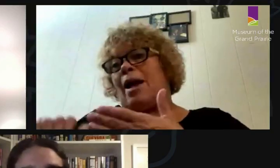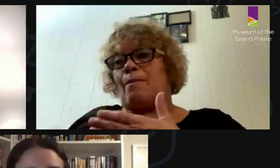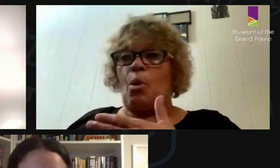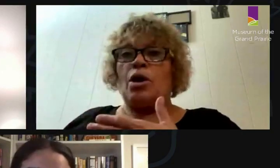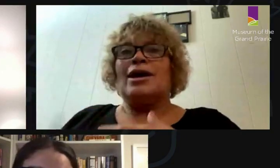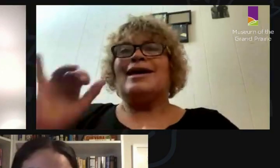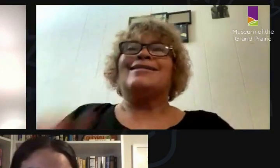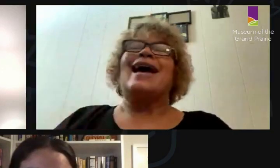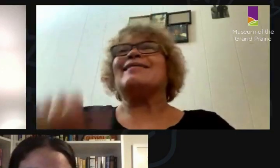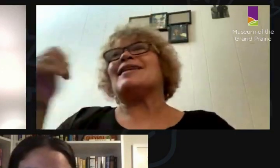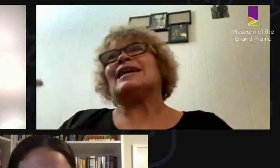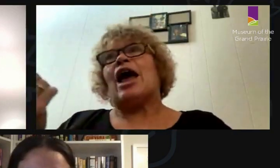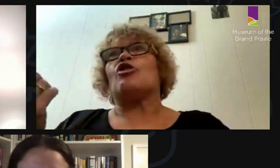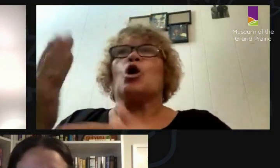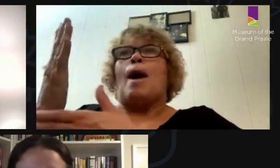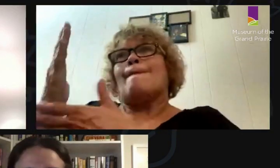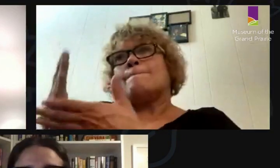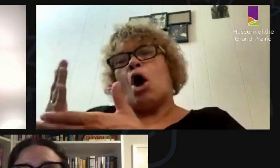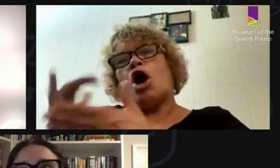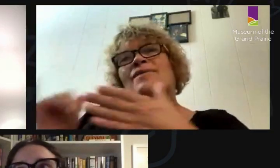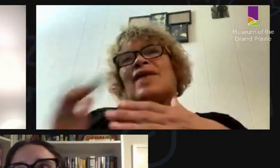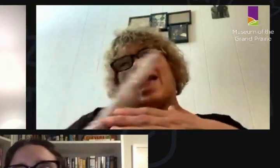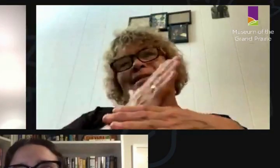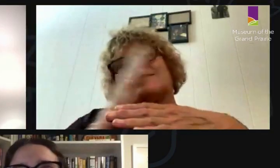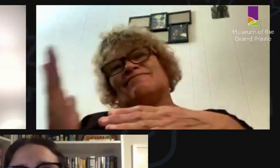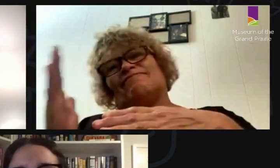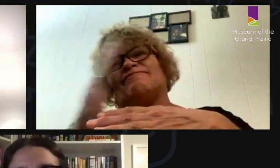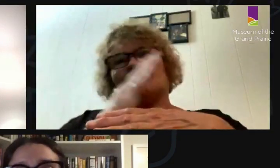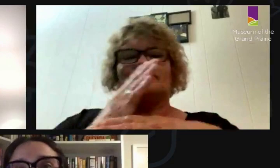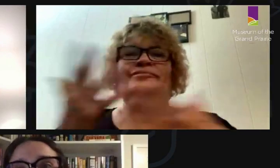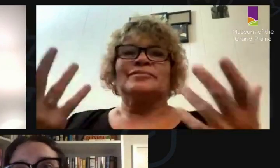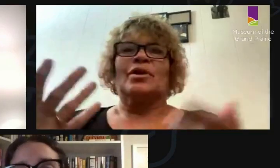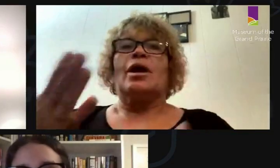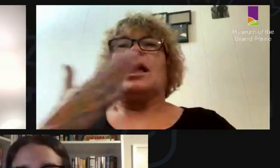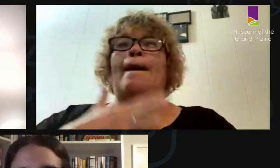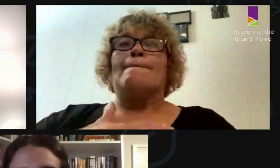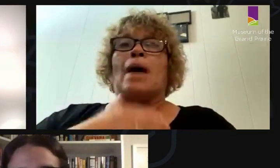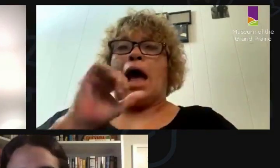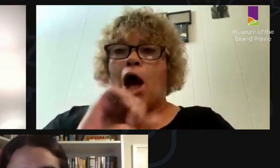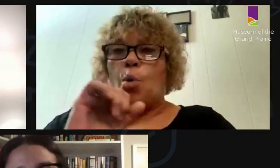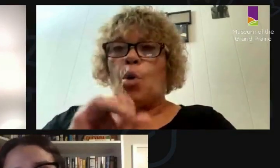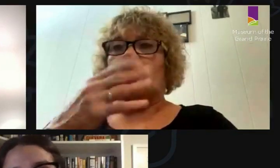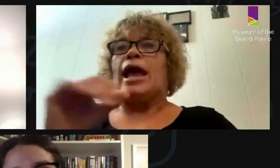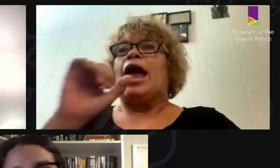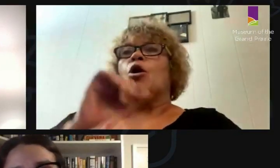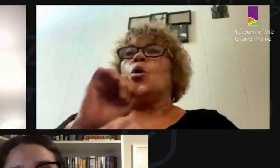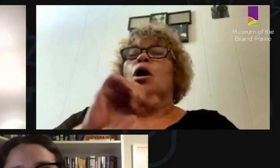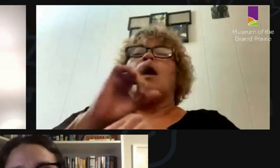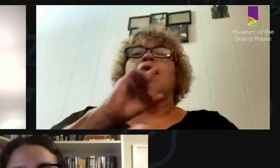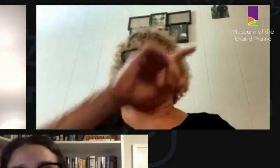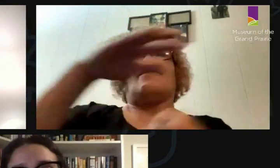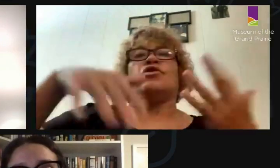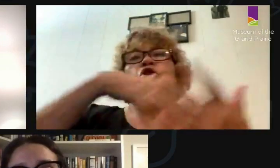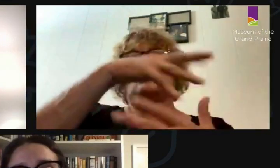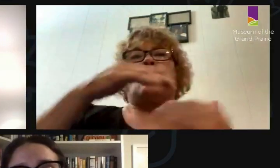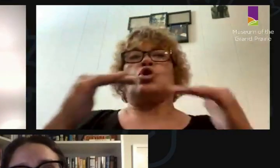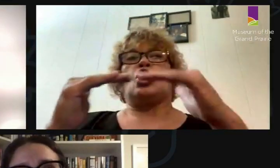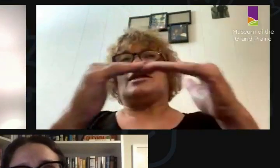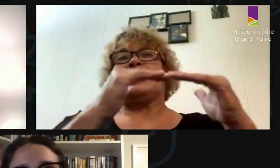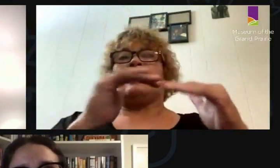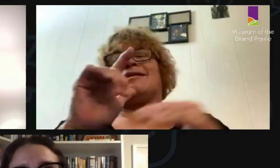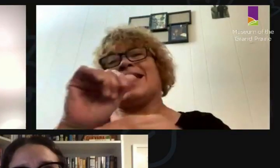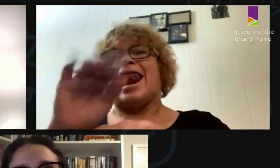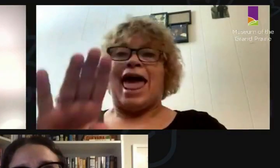it's another side of that spectrum. And, you know, my work and the work of the social sterilization and social justice lab is